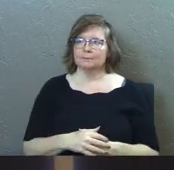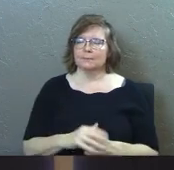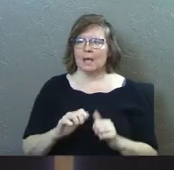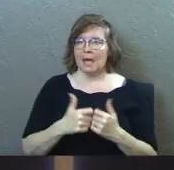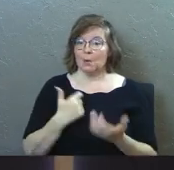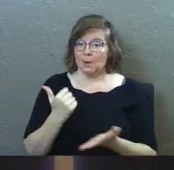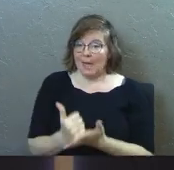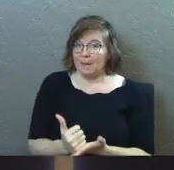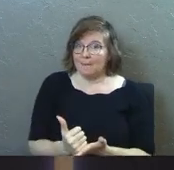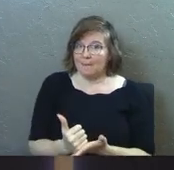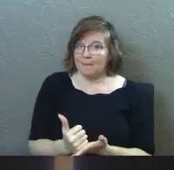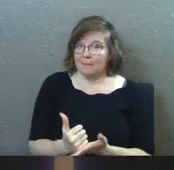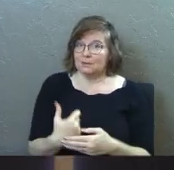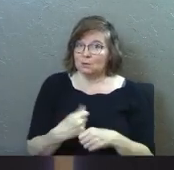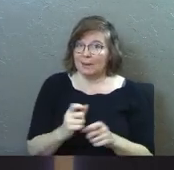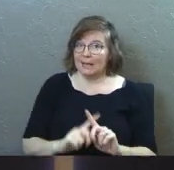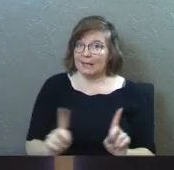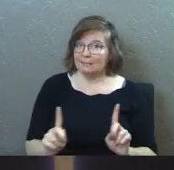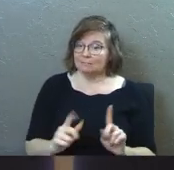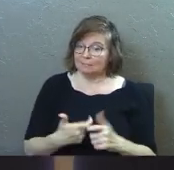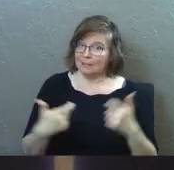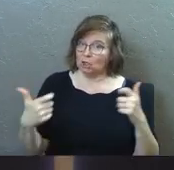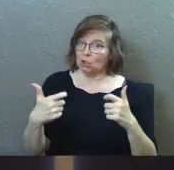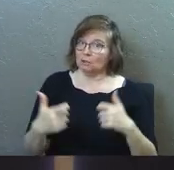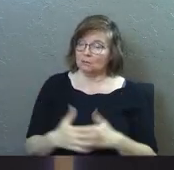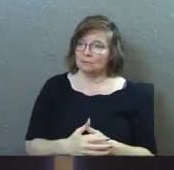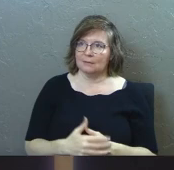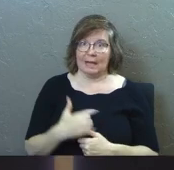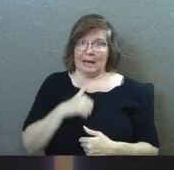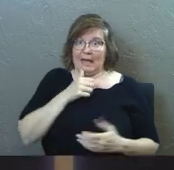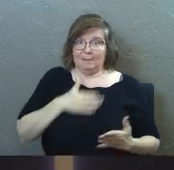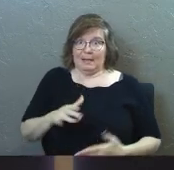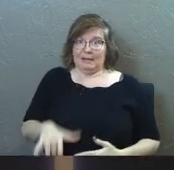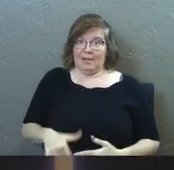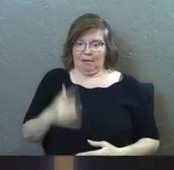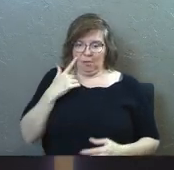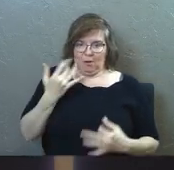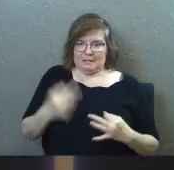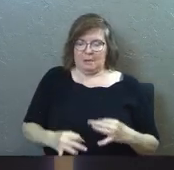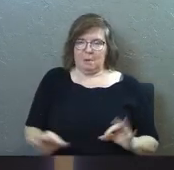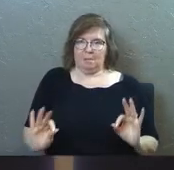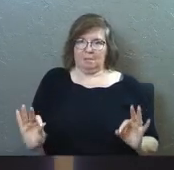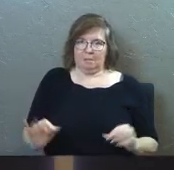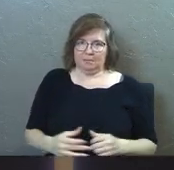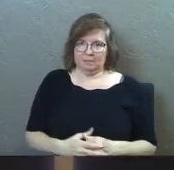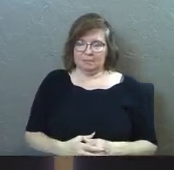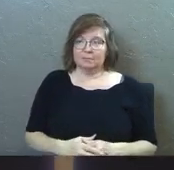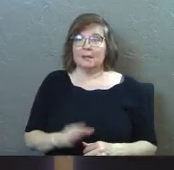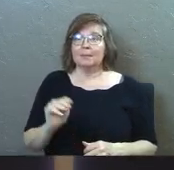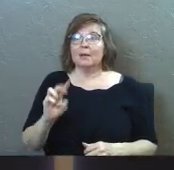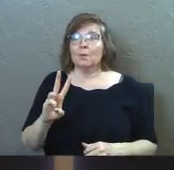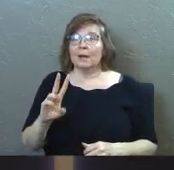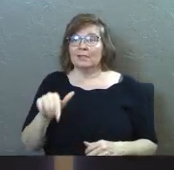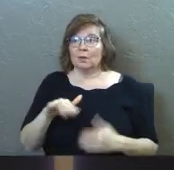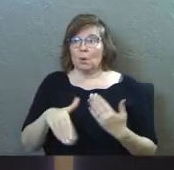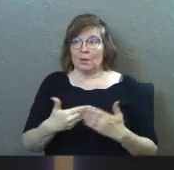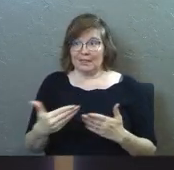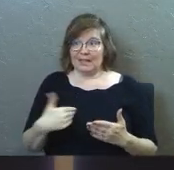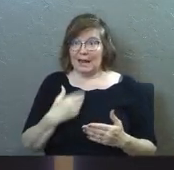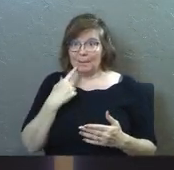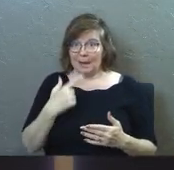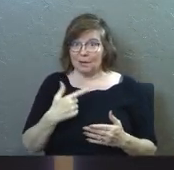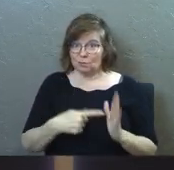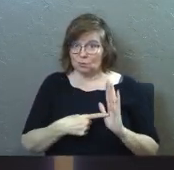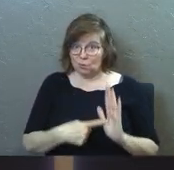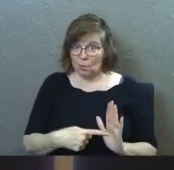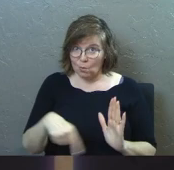And how do we help to make this bigger? And I hadn't planned on that. By the way, this whole thing that I'm about